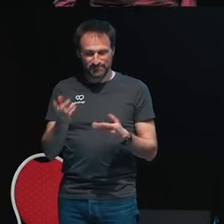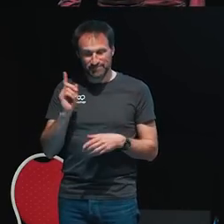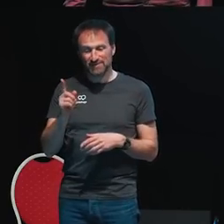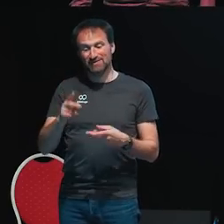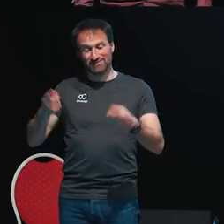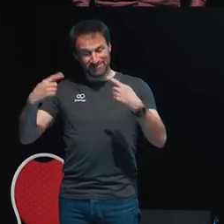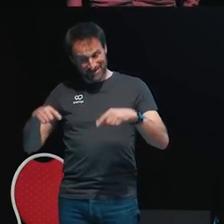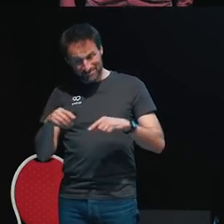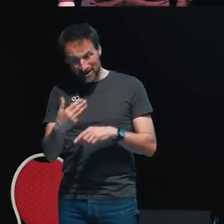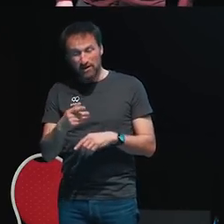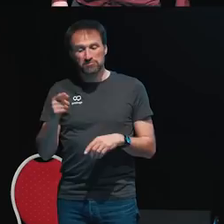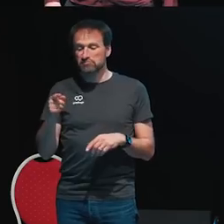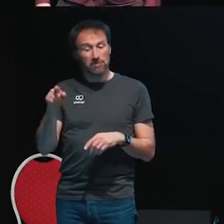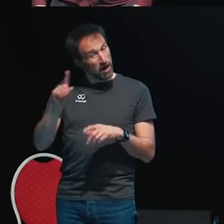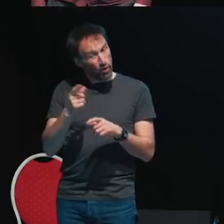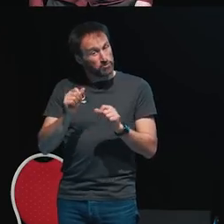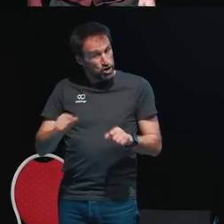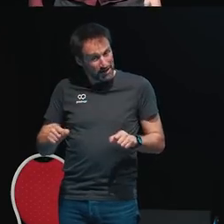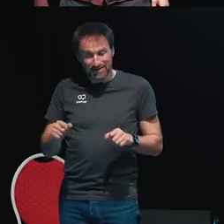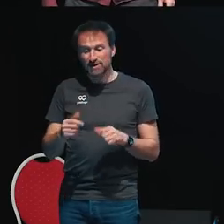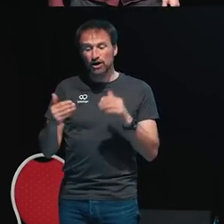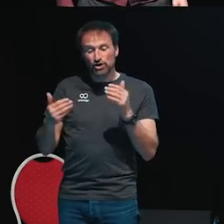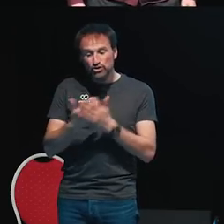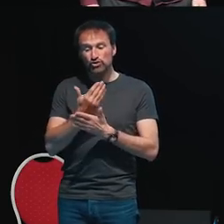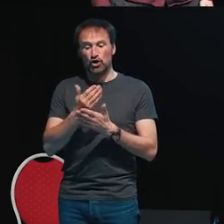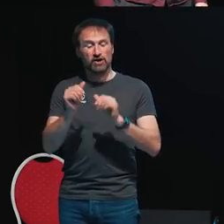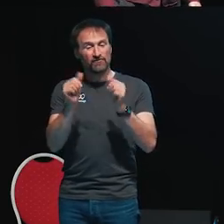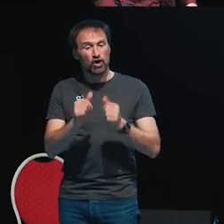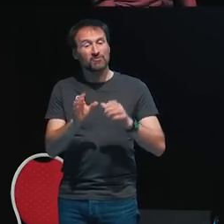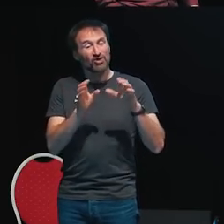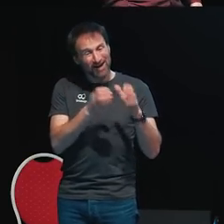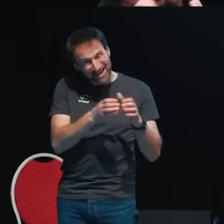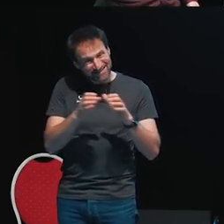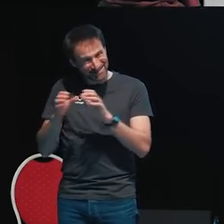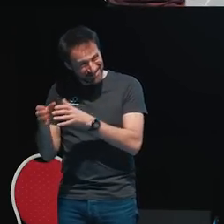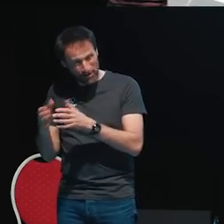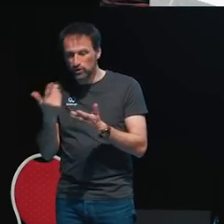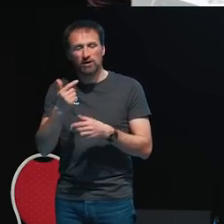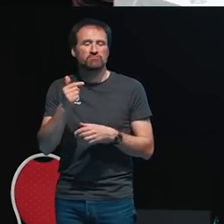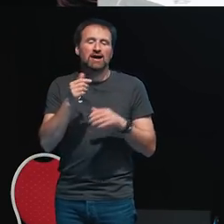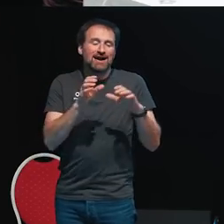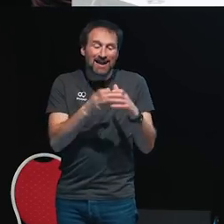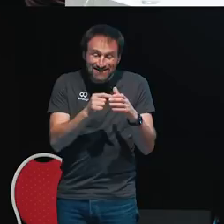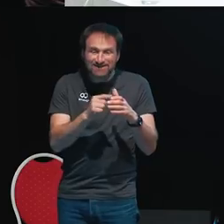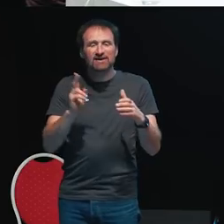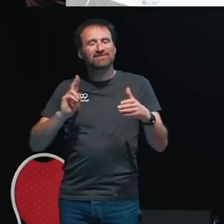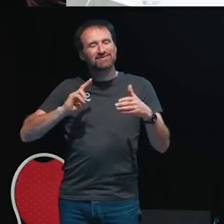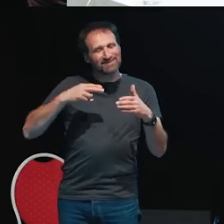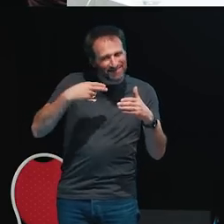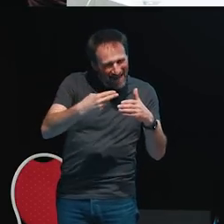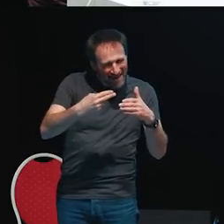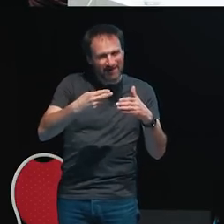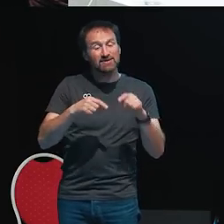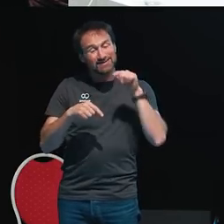possibility. Would be to have a new kind of class or to just tag a class as one